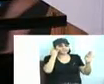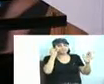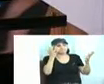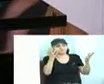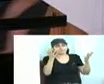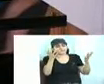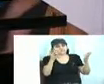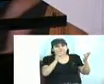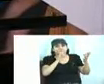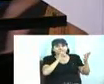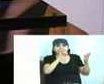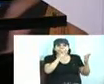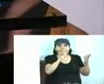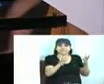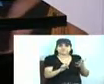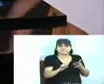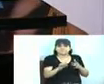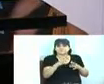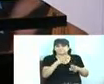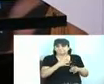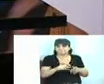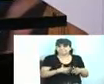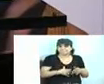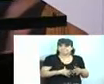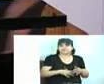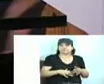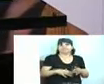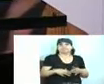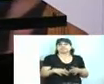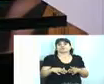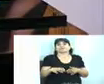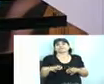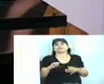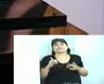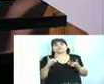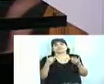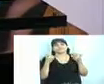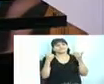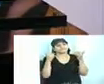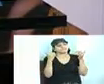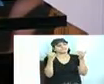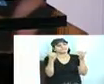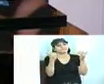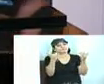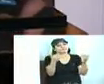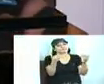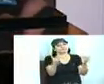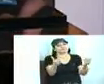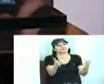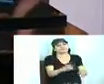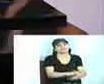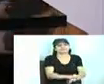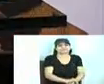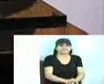truly wish to be.